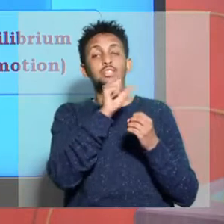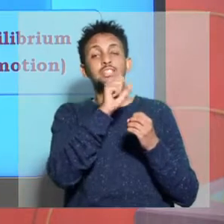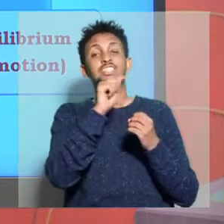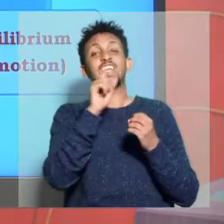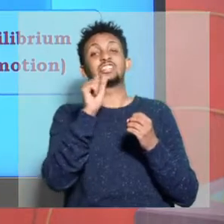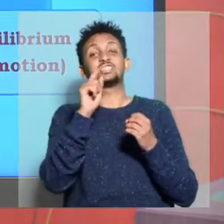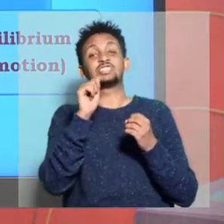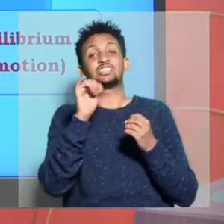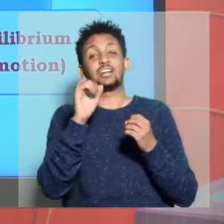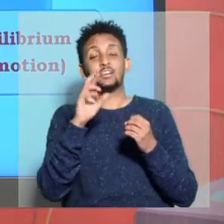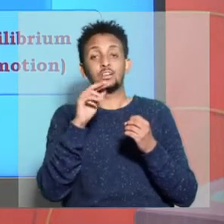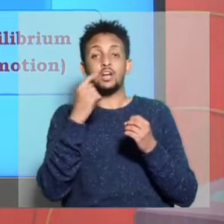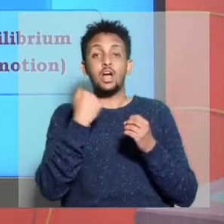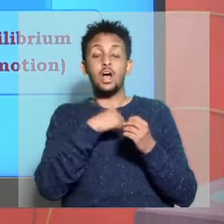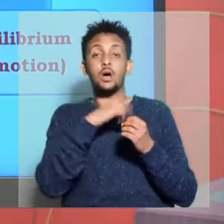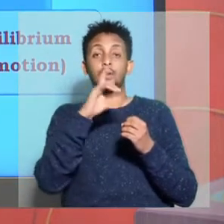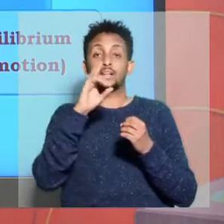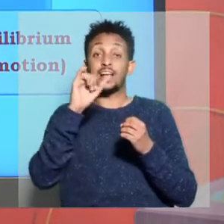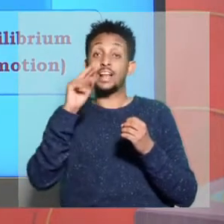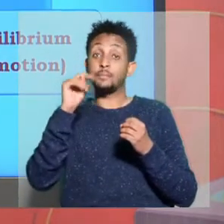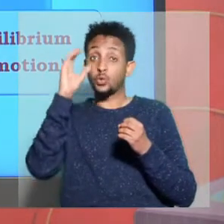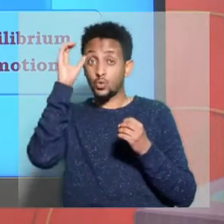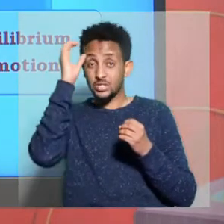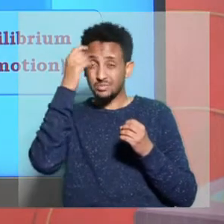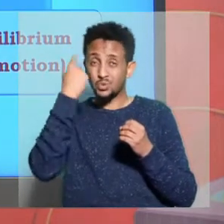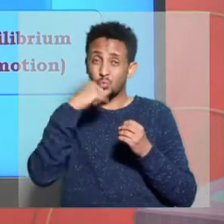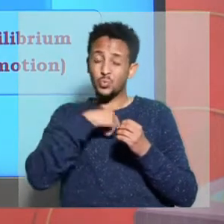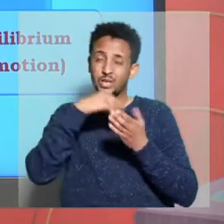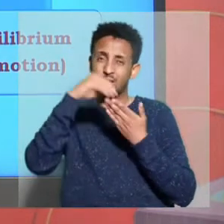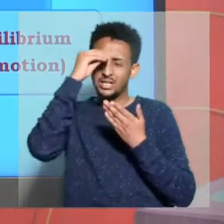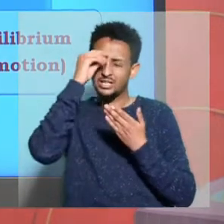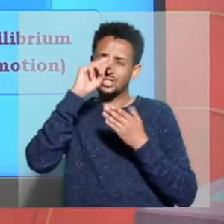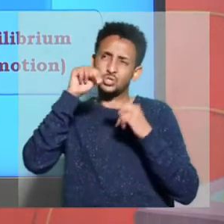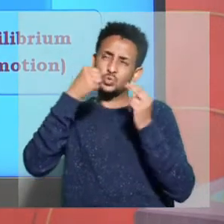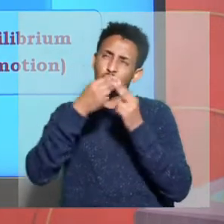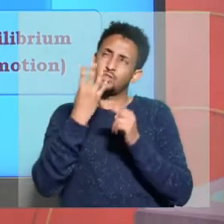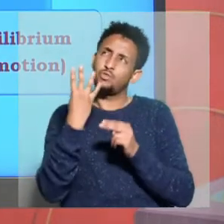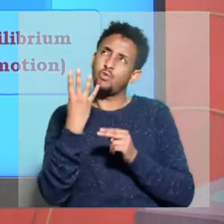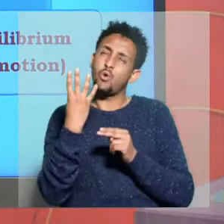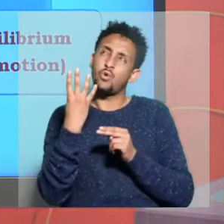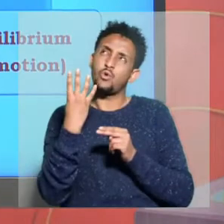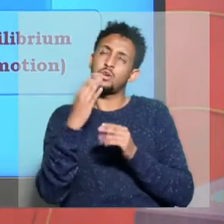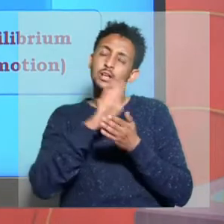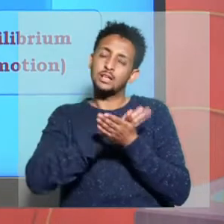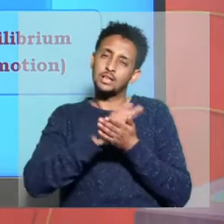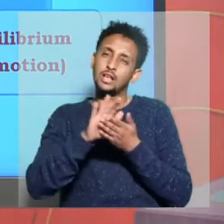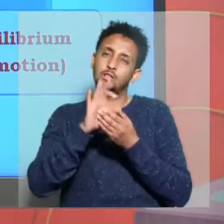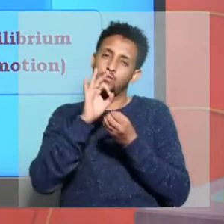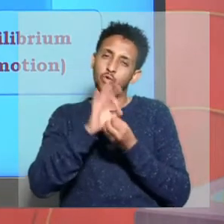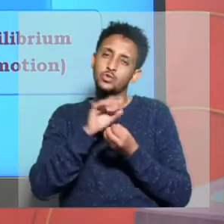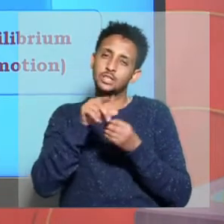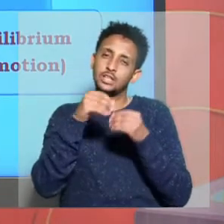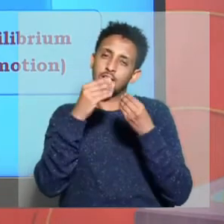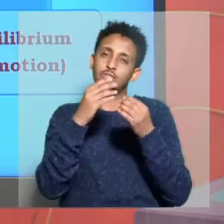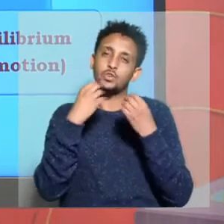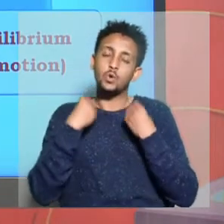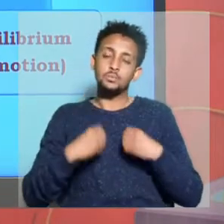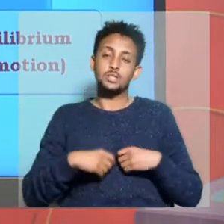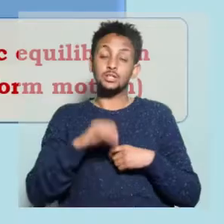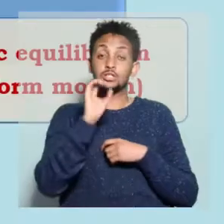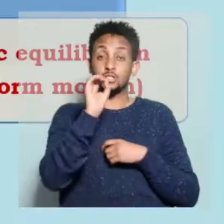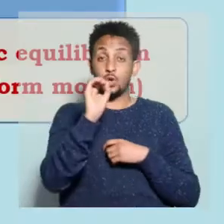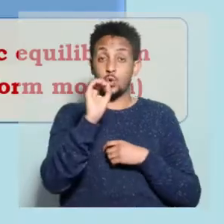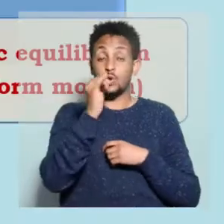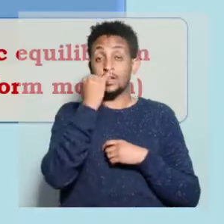stationary. In your dynamics concept, or you have learned it in unit 4, the net force on a given object is